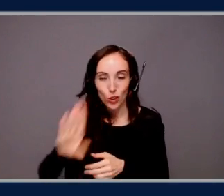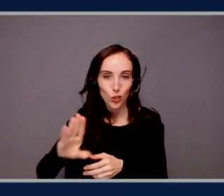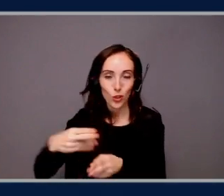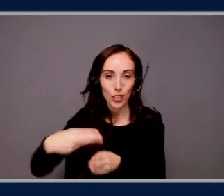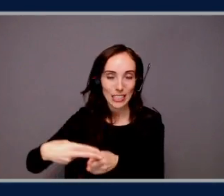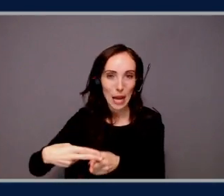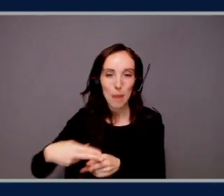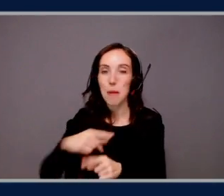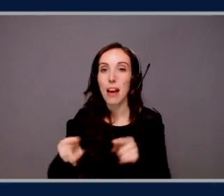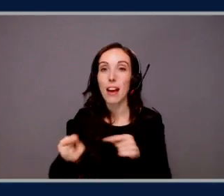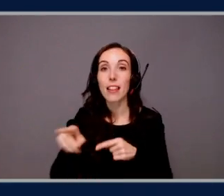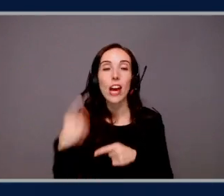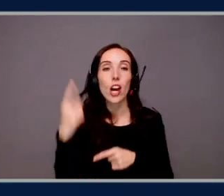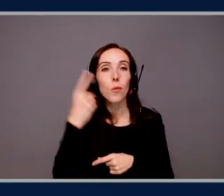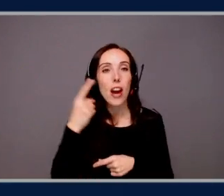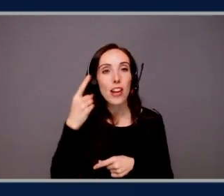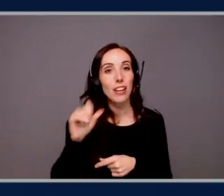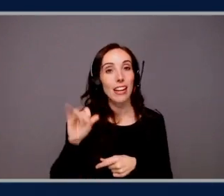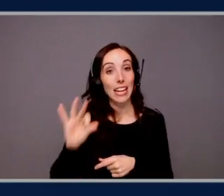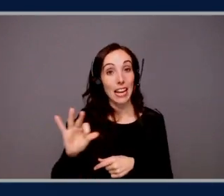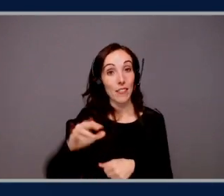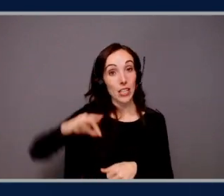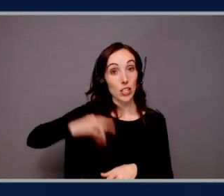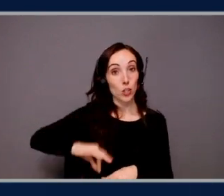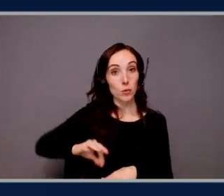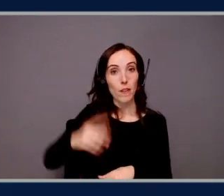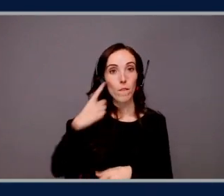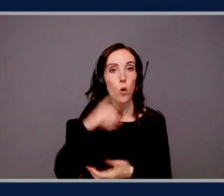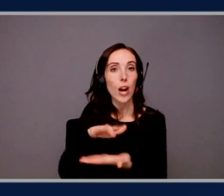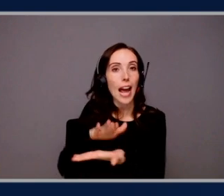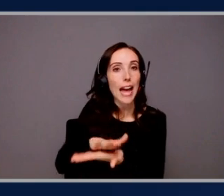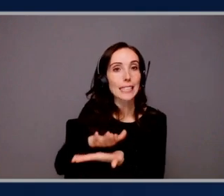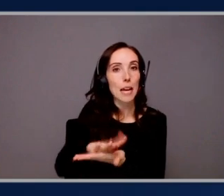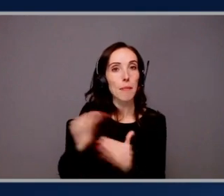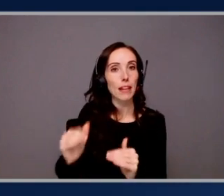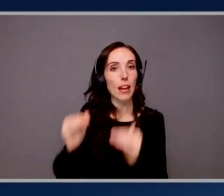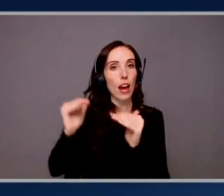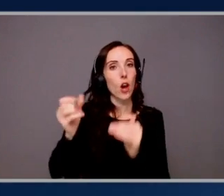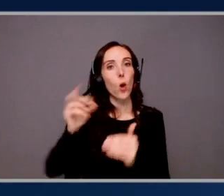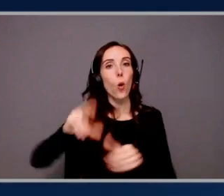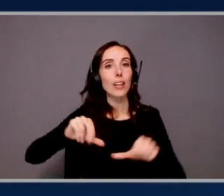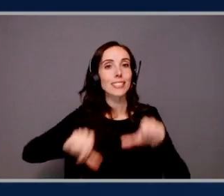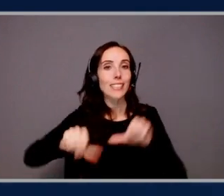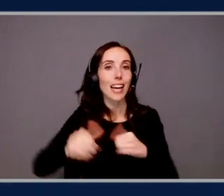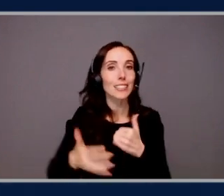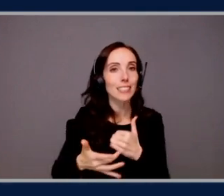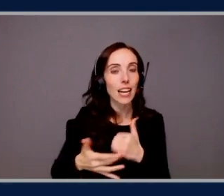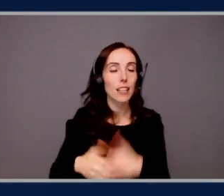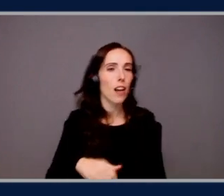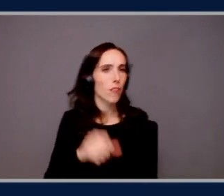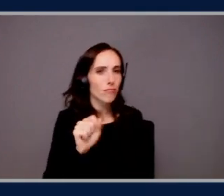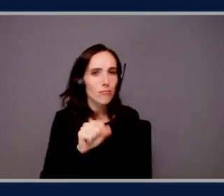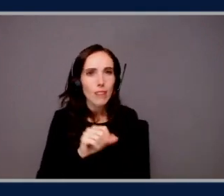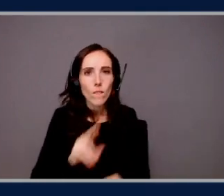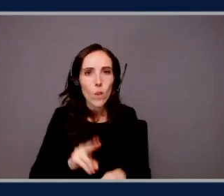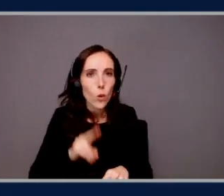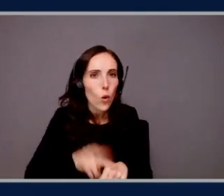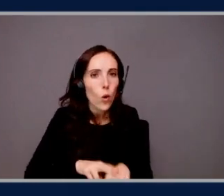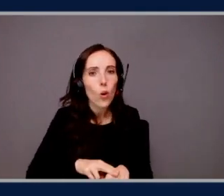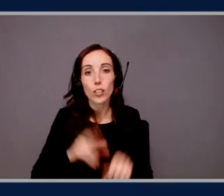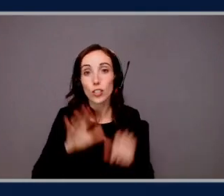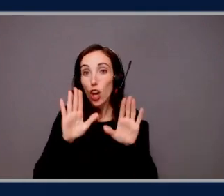are wondering if this is useful for academia or science tech. Of course, and that's a great question.